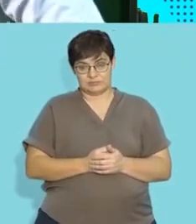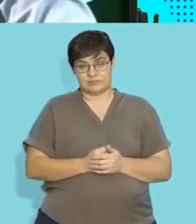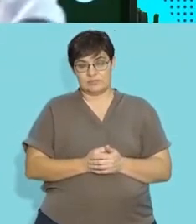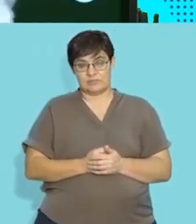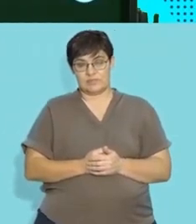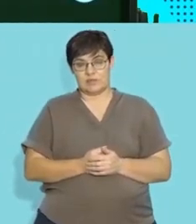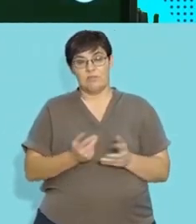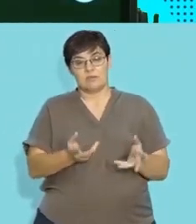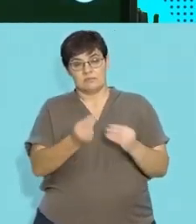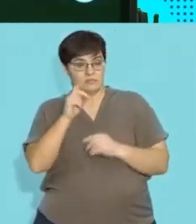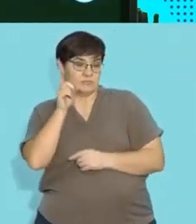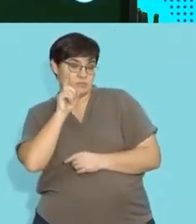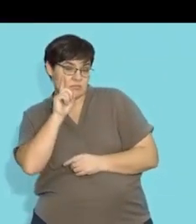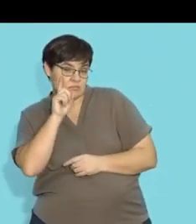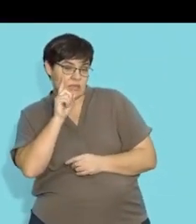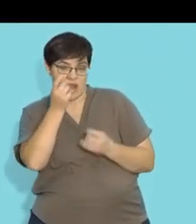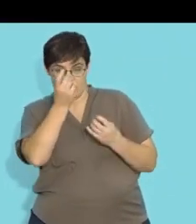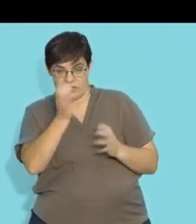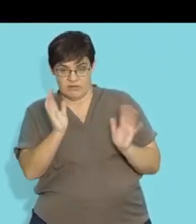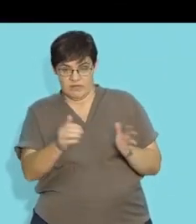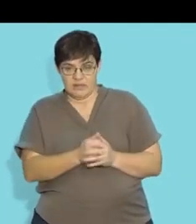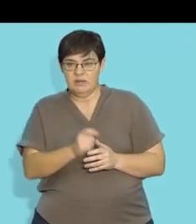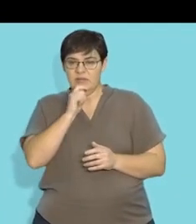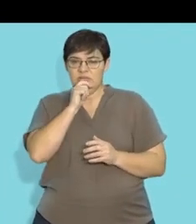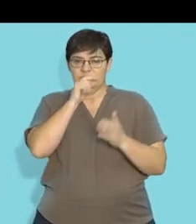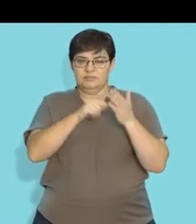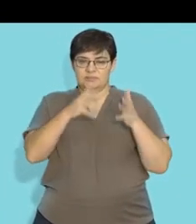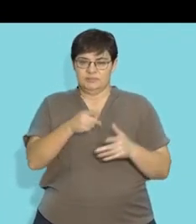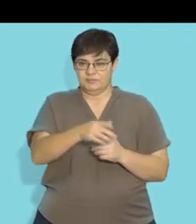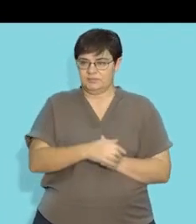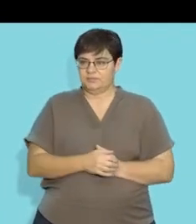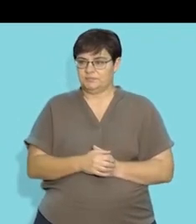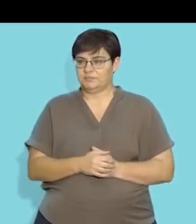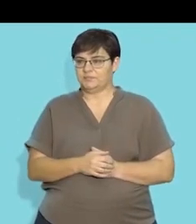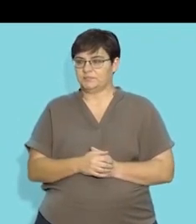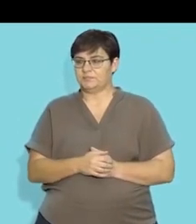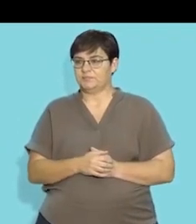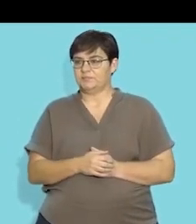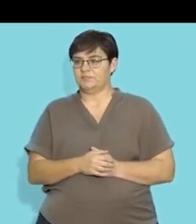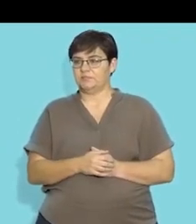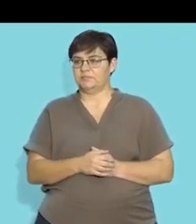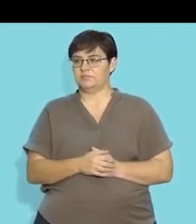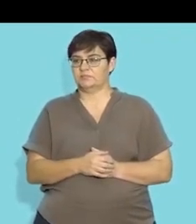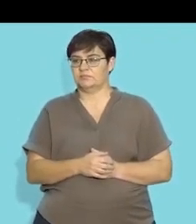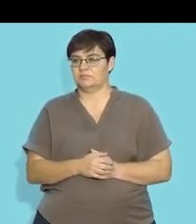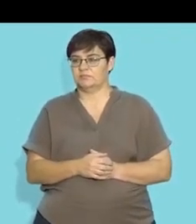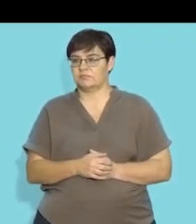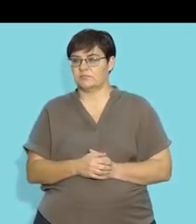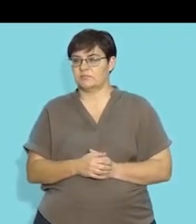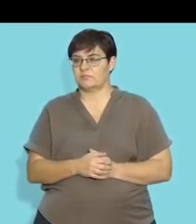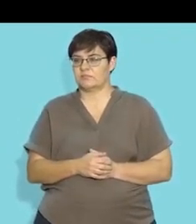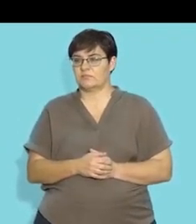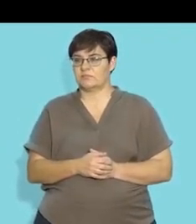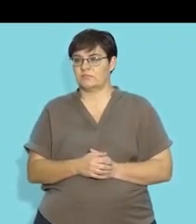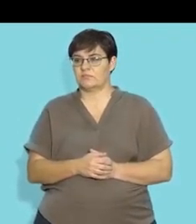to check the data. Let's look at that using my calculator. So if I say, okay,